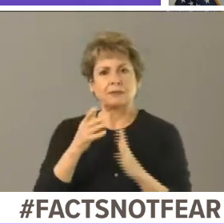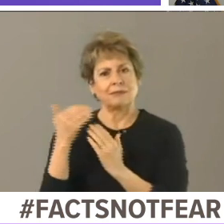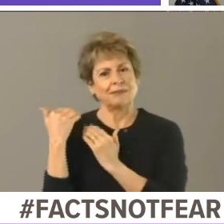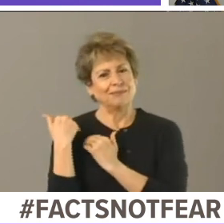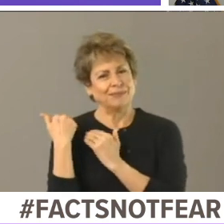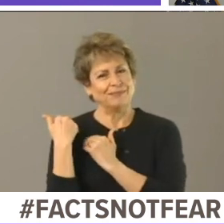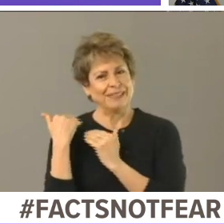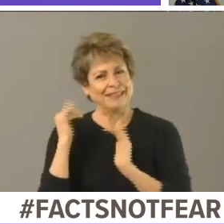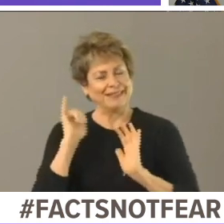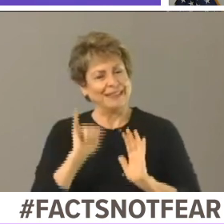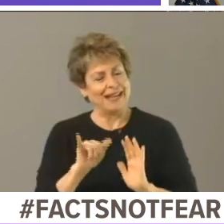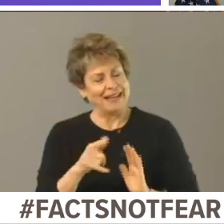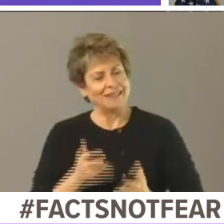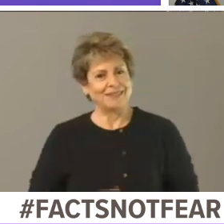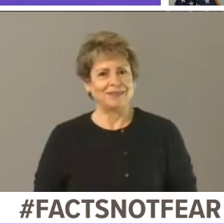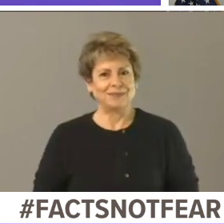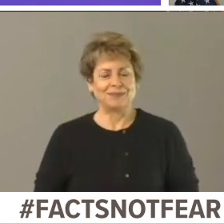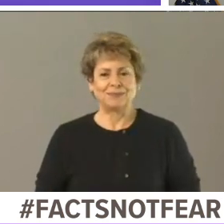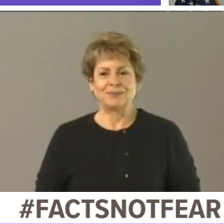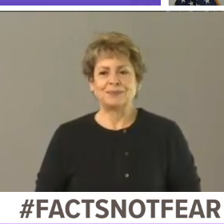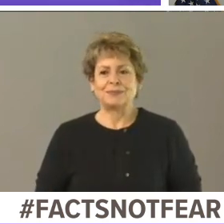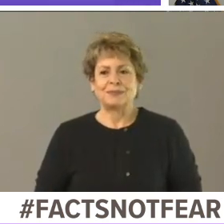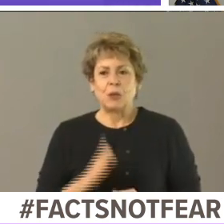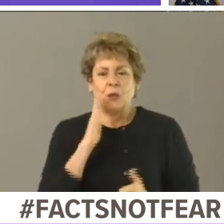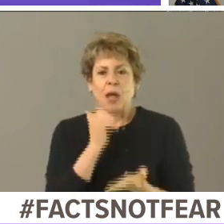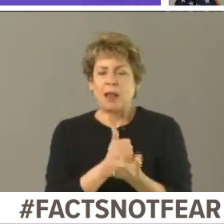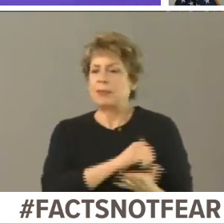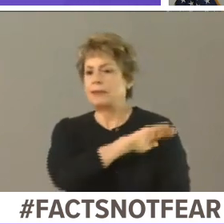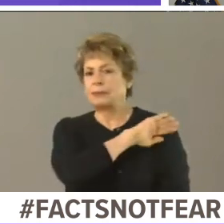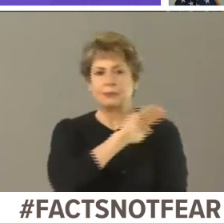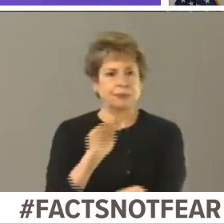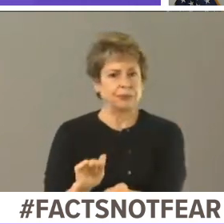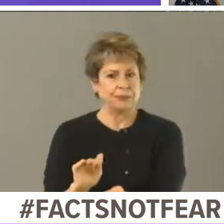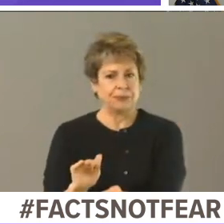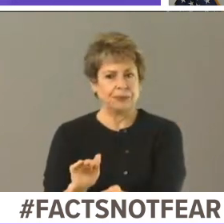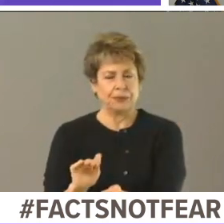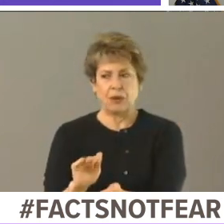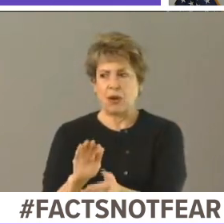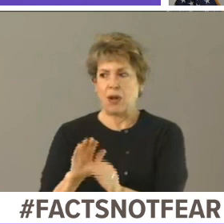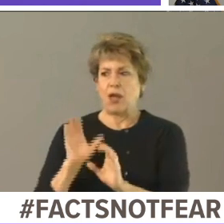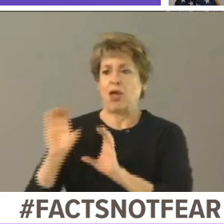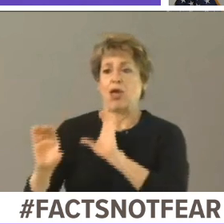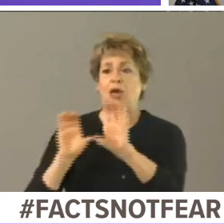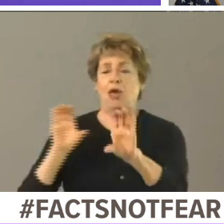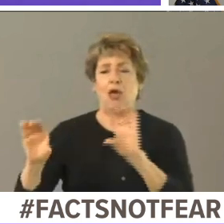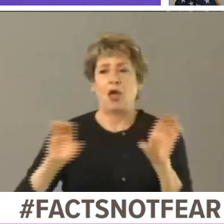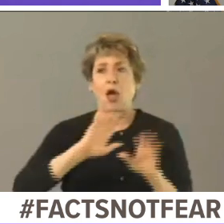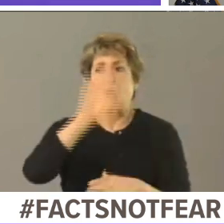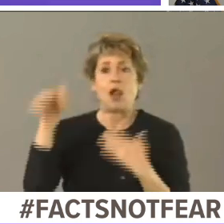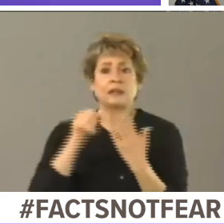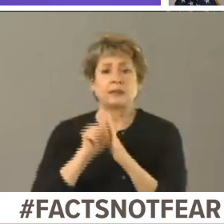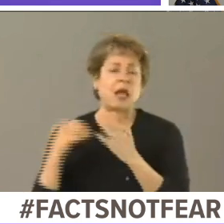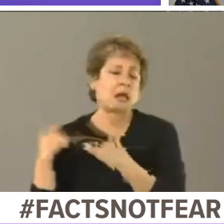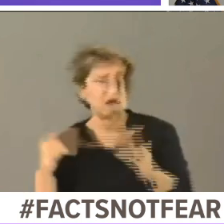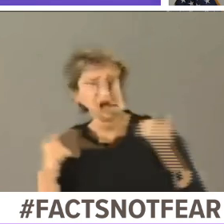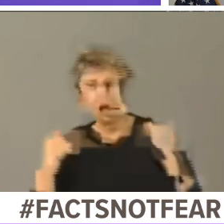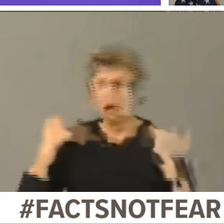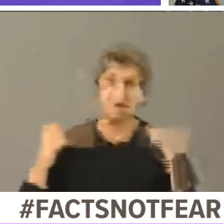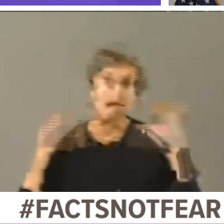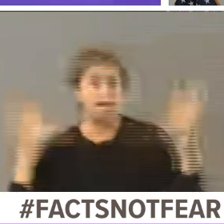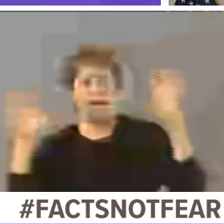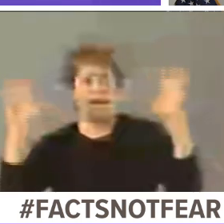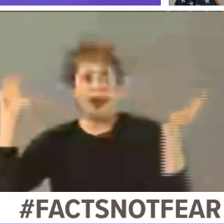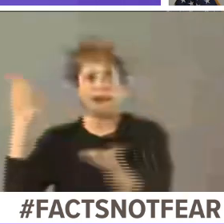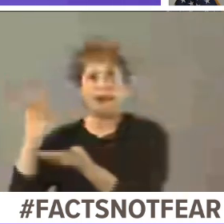will remove some of the burden that is on all of our state and country's healthcare providers.